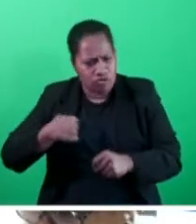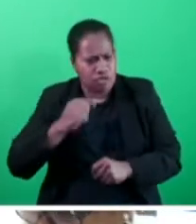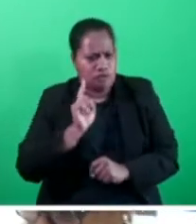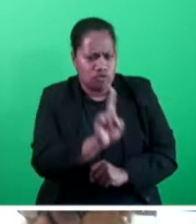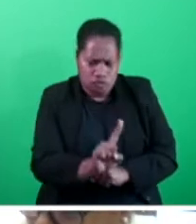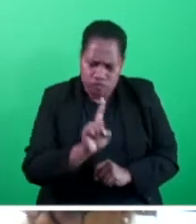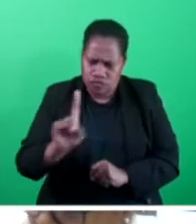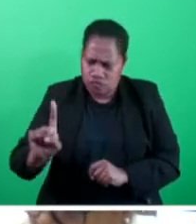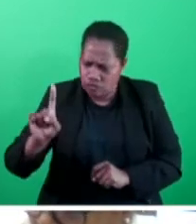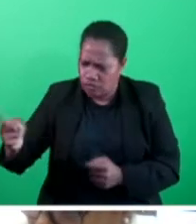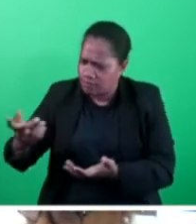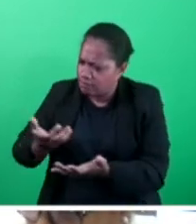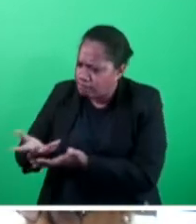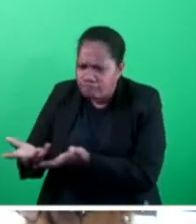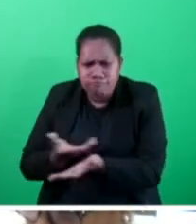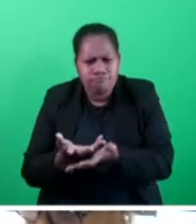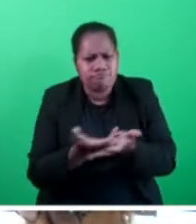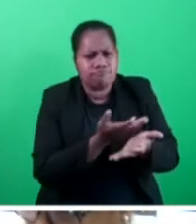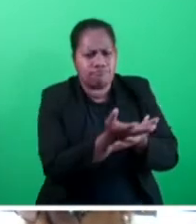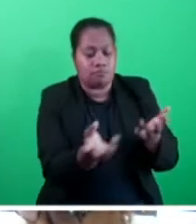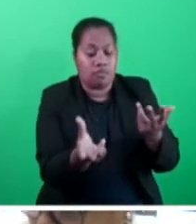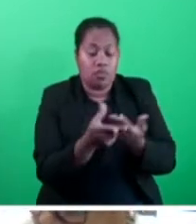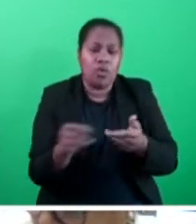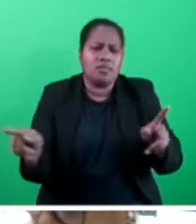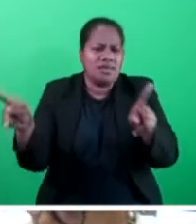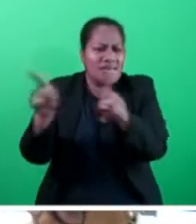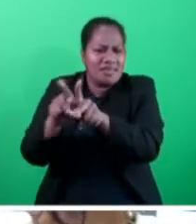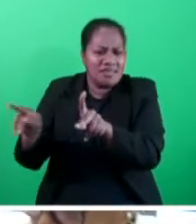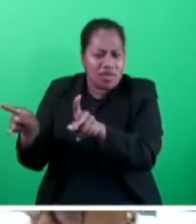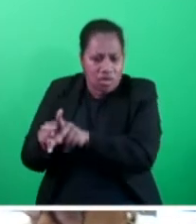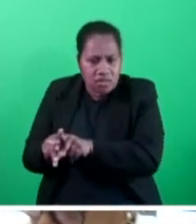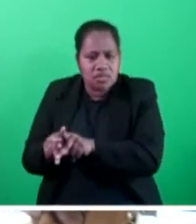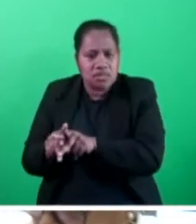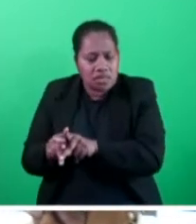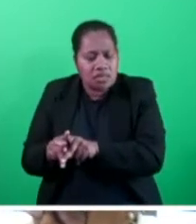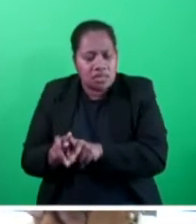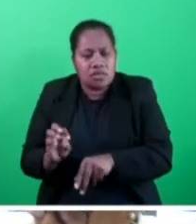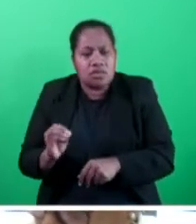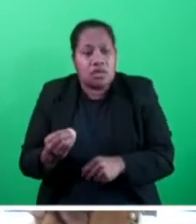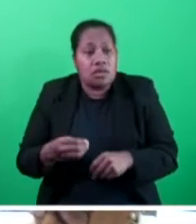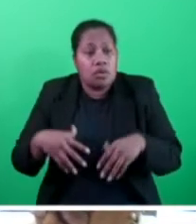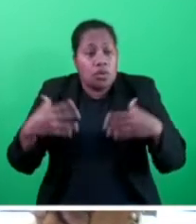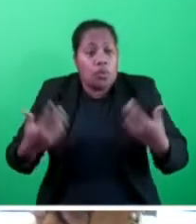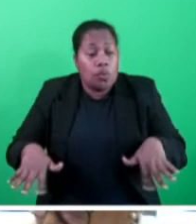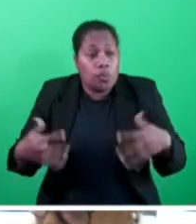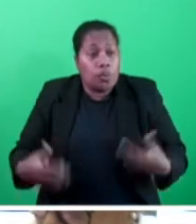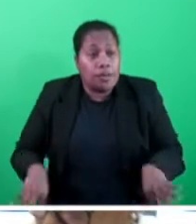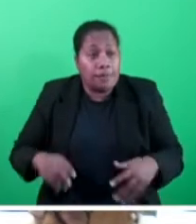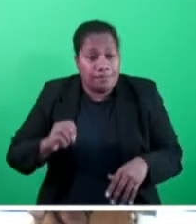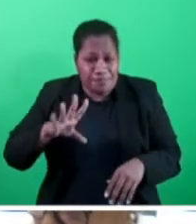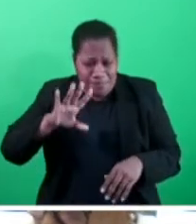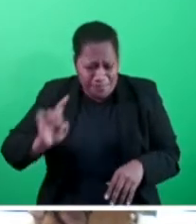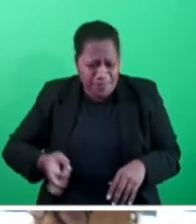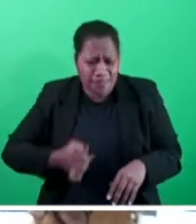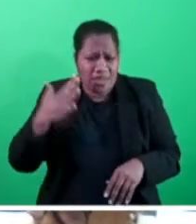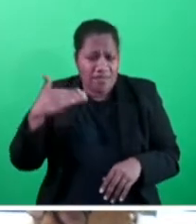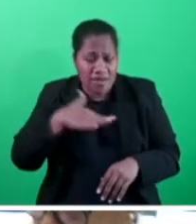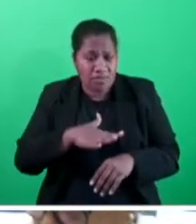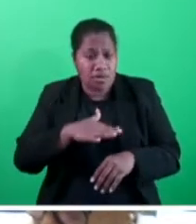key stakeholders. A sample size of massive 4,500 workers participated in the nationwide